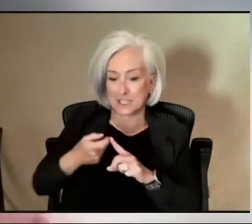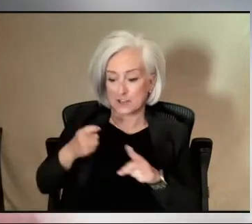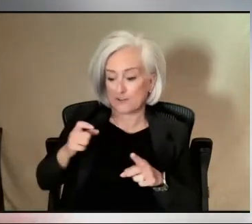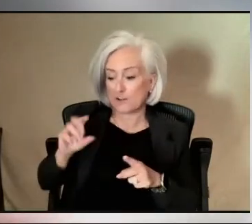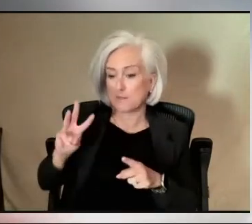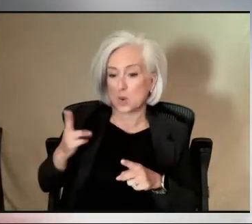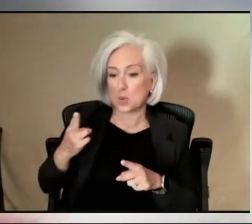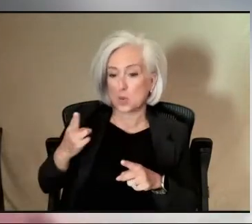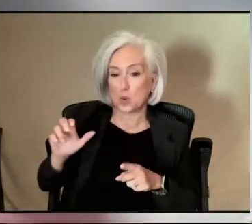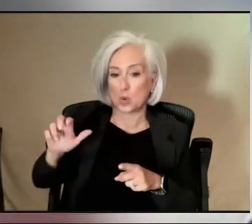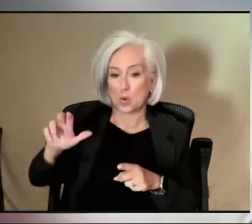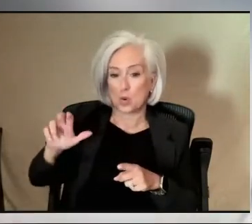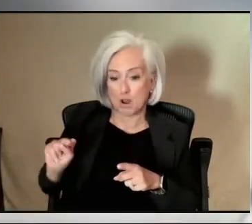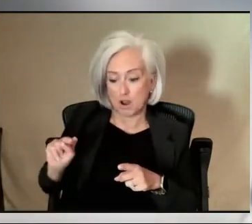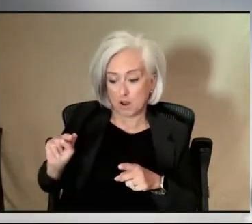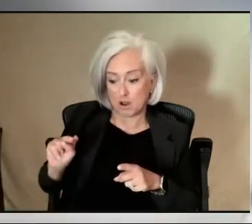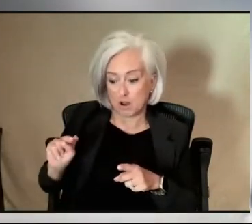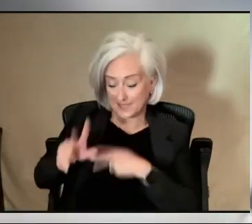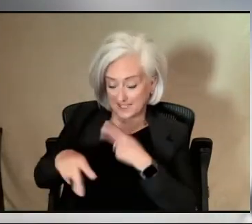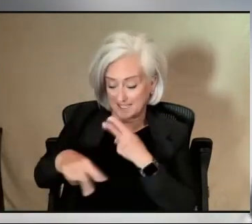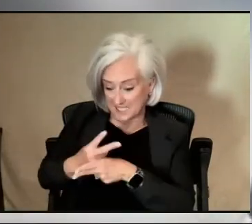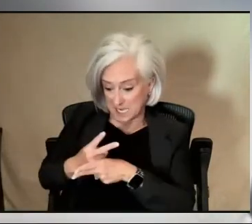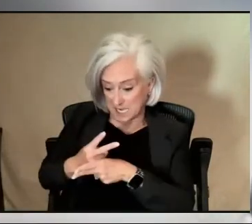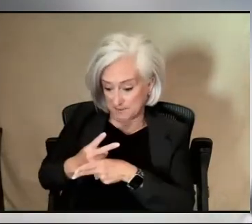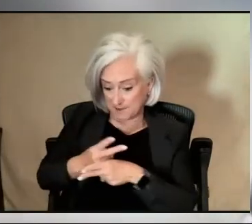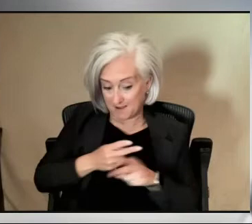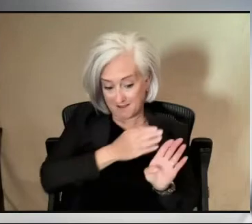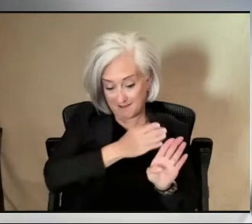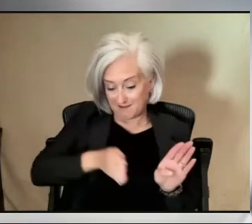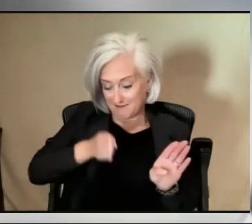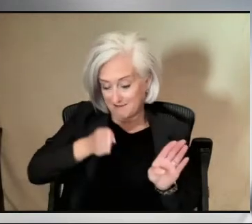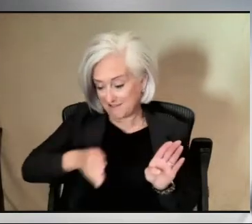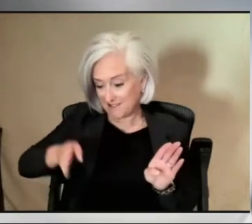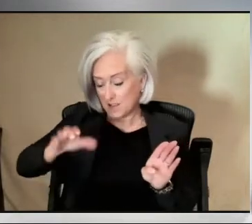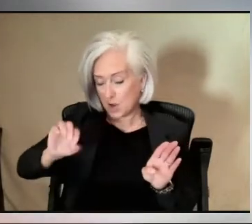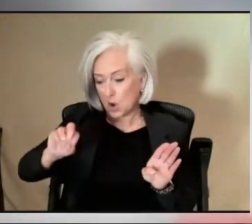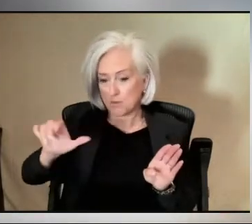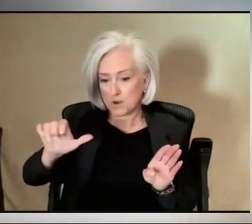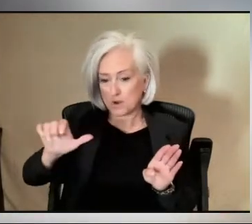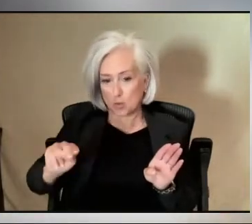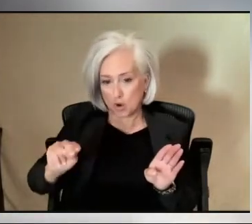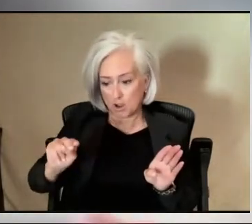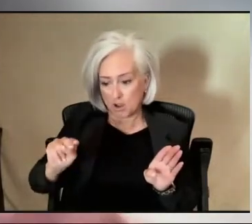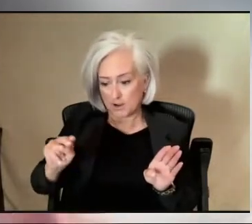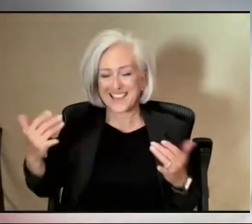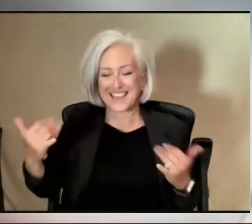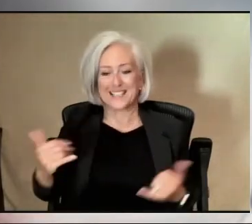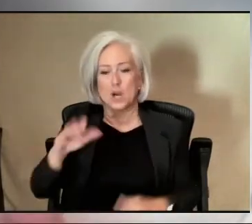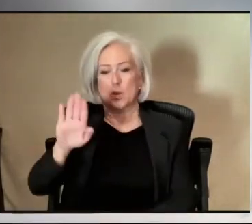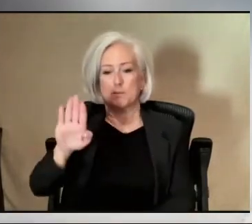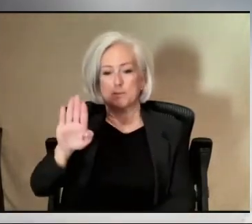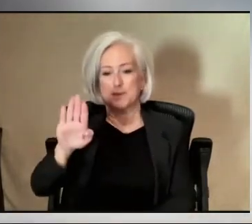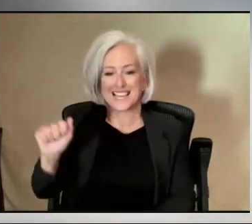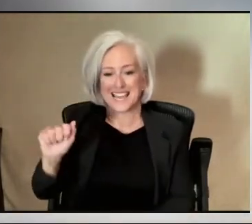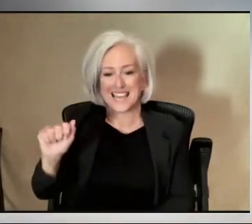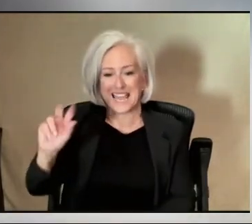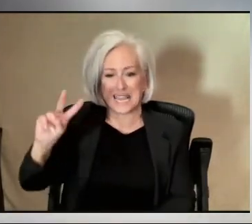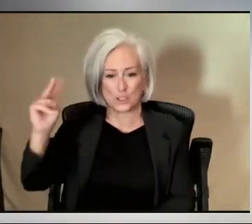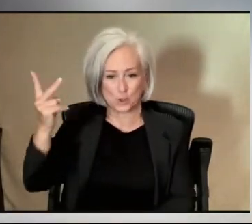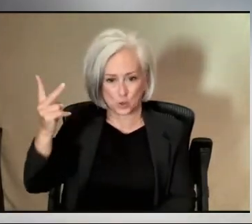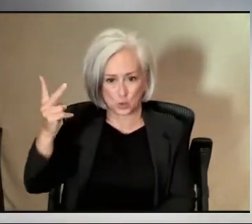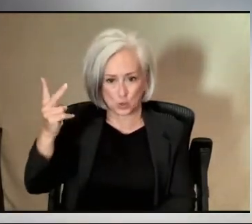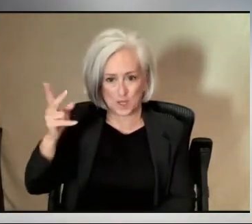now the Omicron and the next strain after that, what's called BA2, is increasing. At